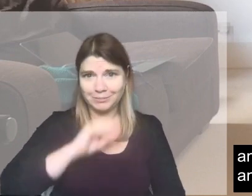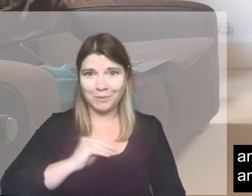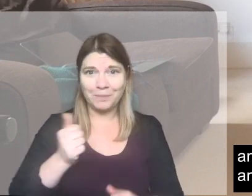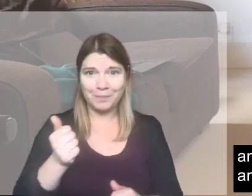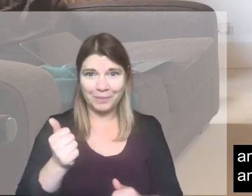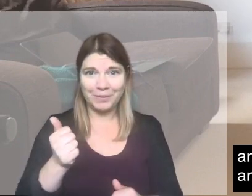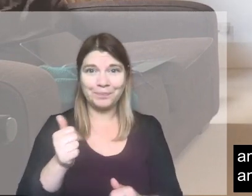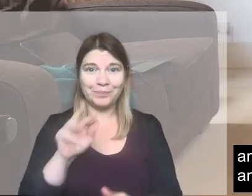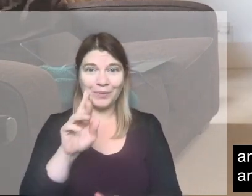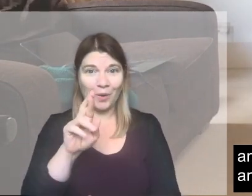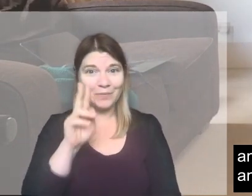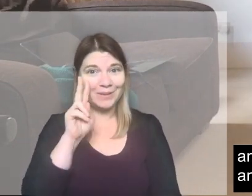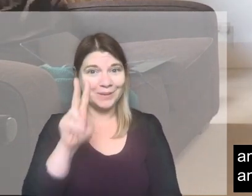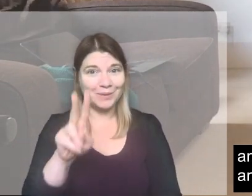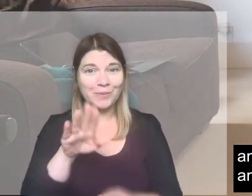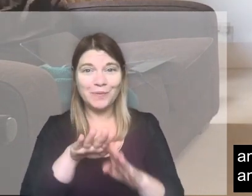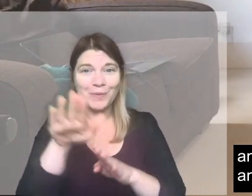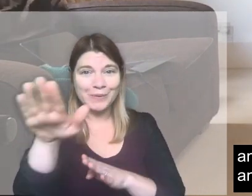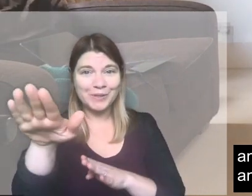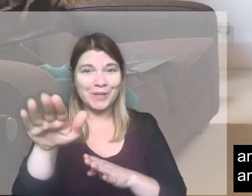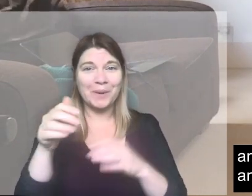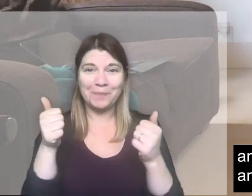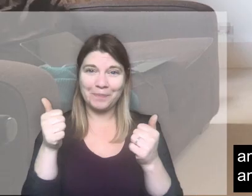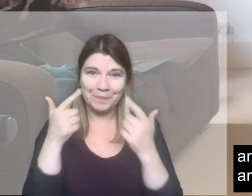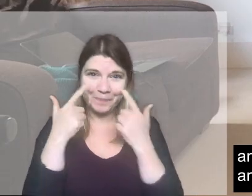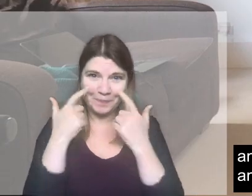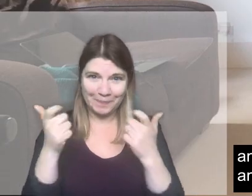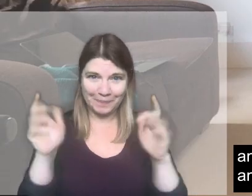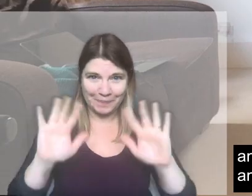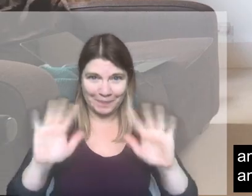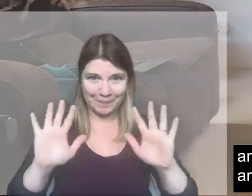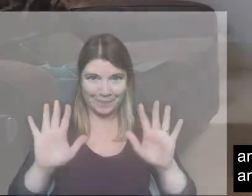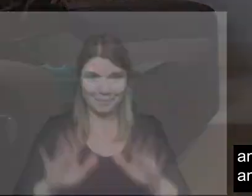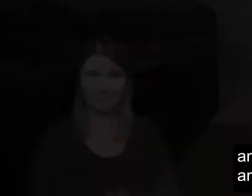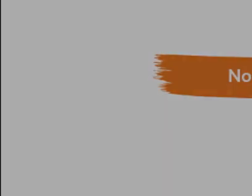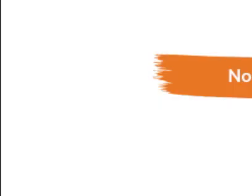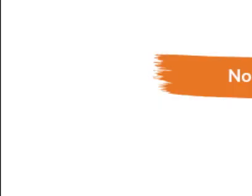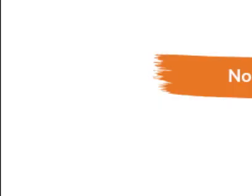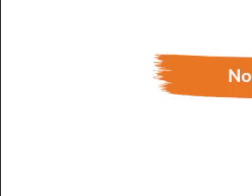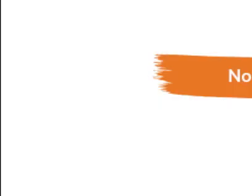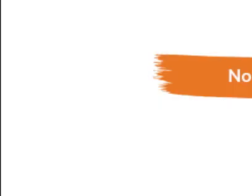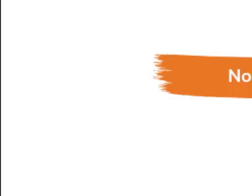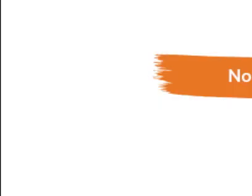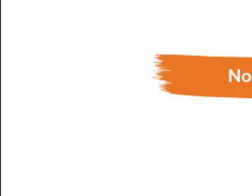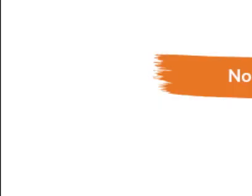accessible. And hopefully we'll see you back here another time. Okay, take care. Bye.